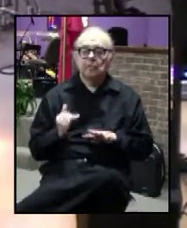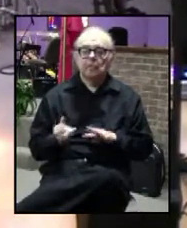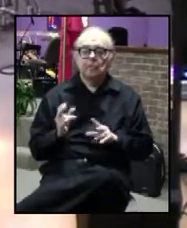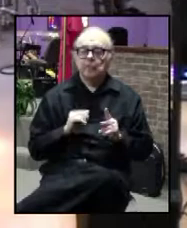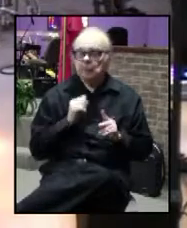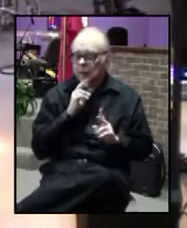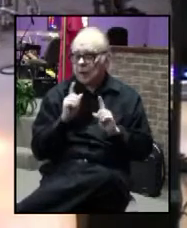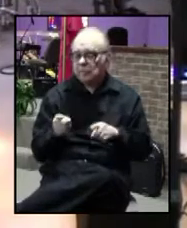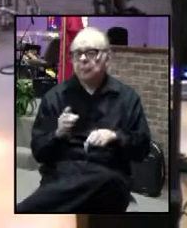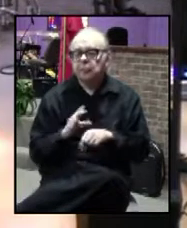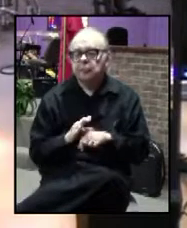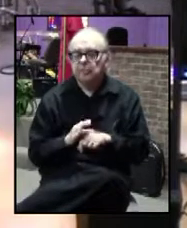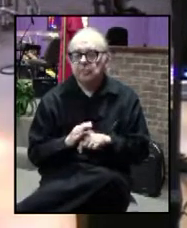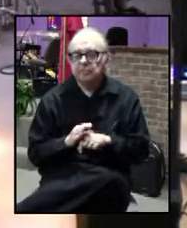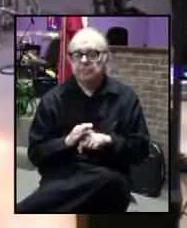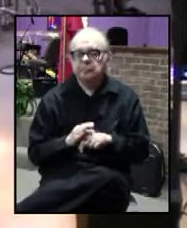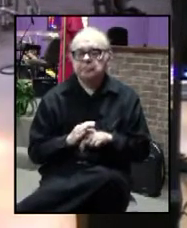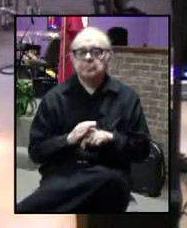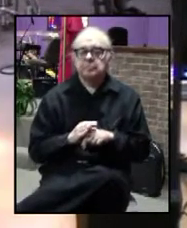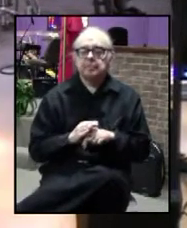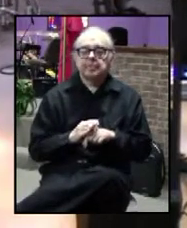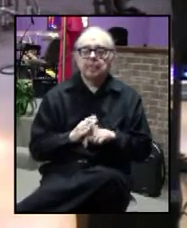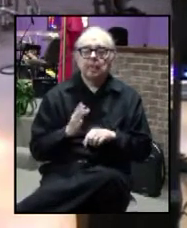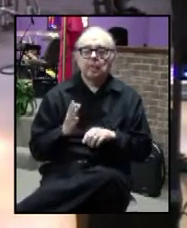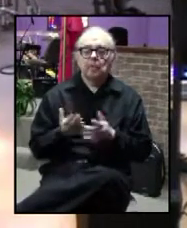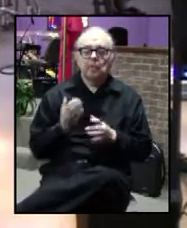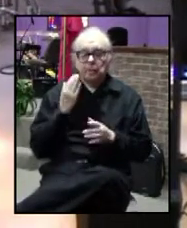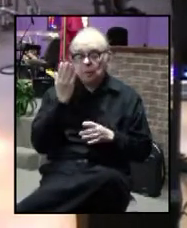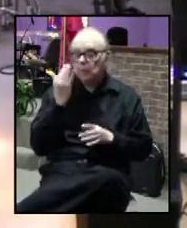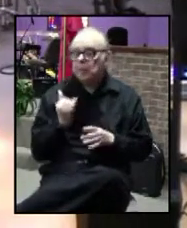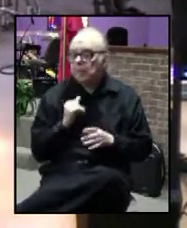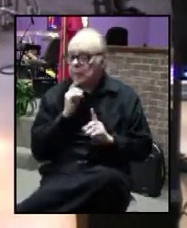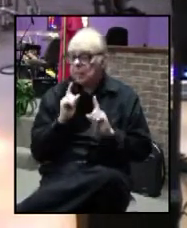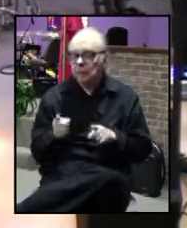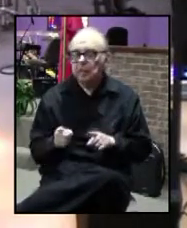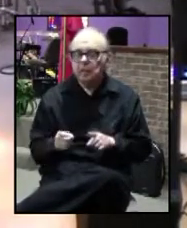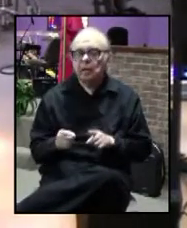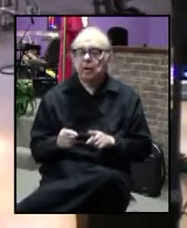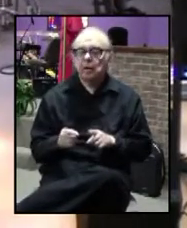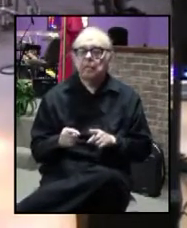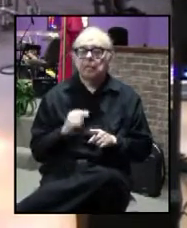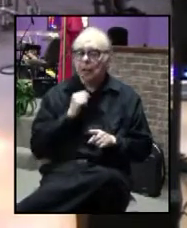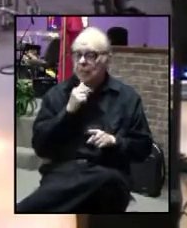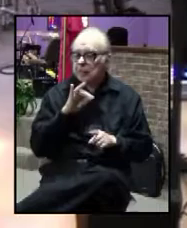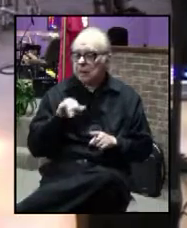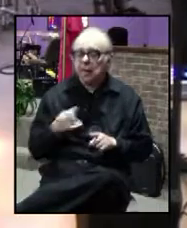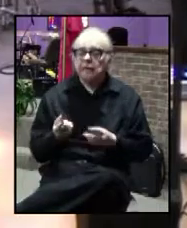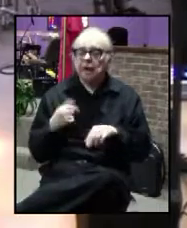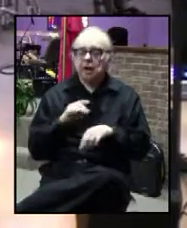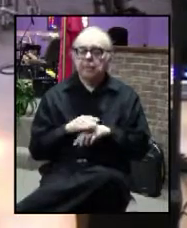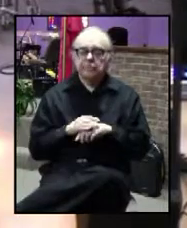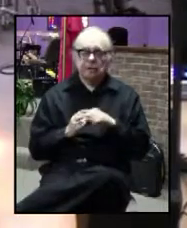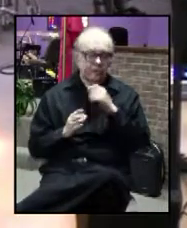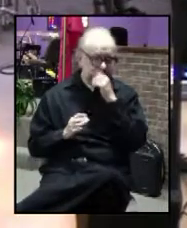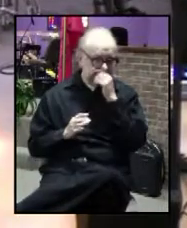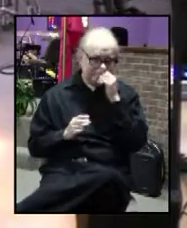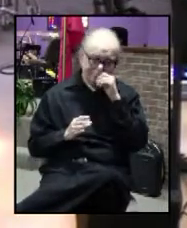aren't coming. And you want to know why they're not coming? They're not being invited.